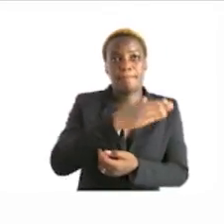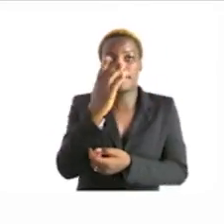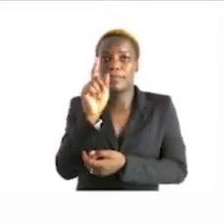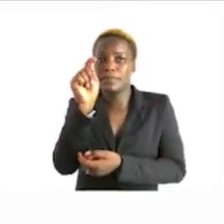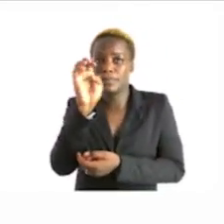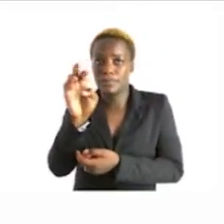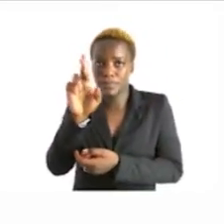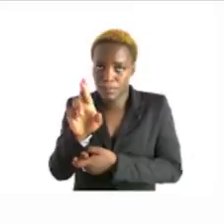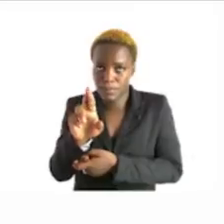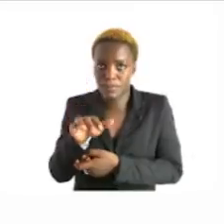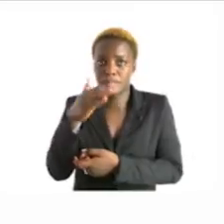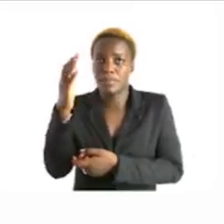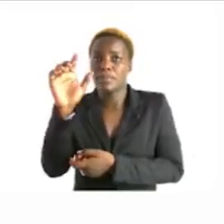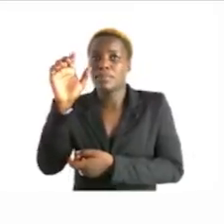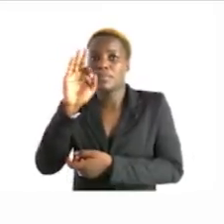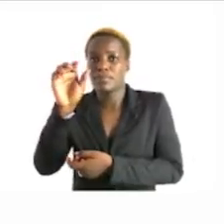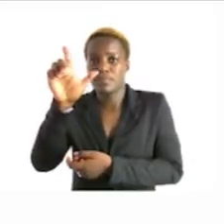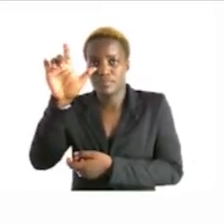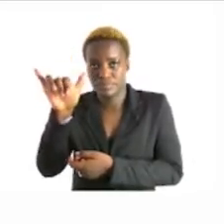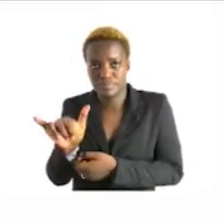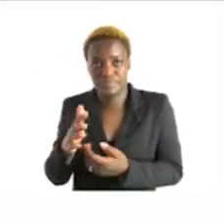how about the word cat